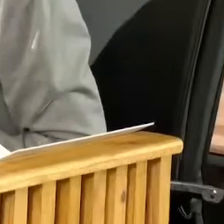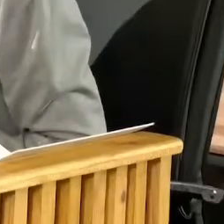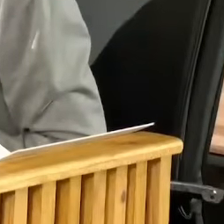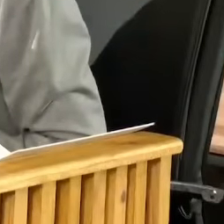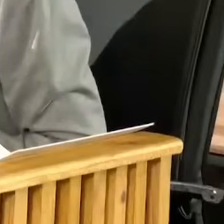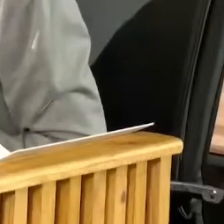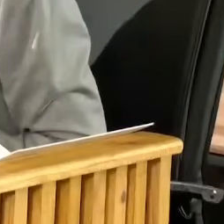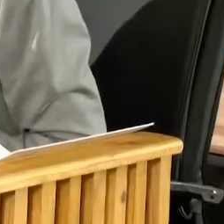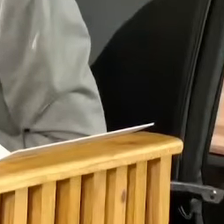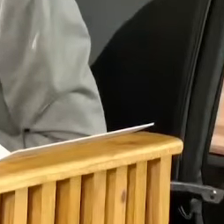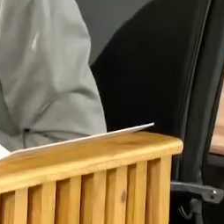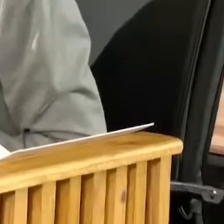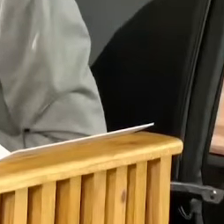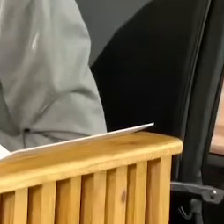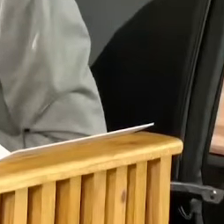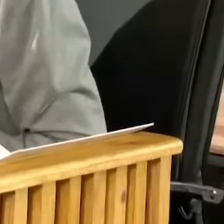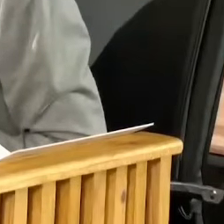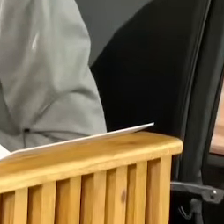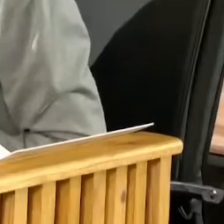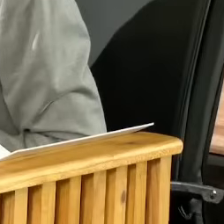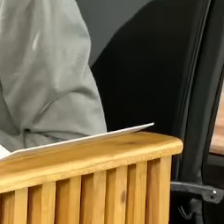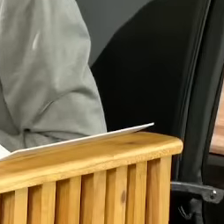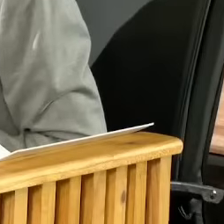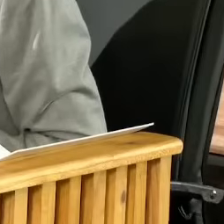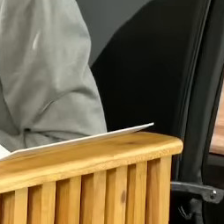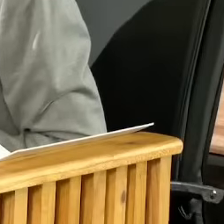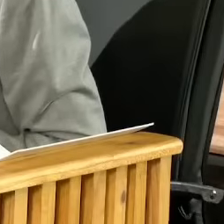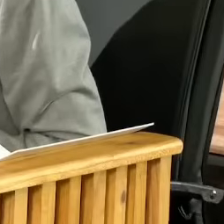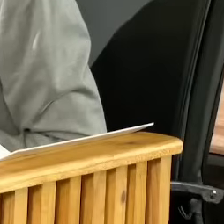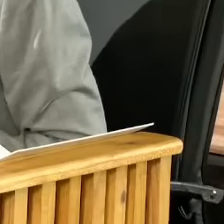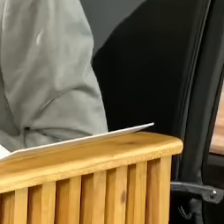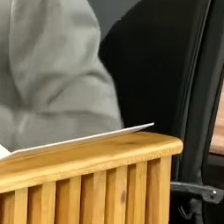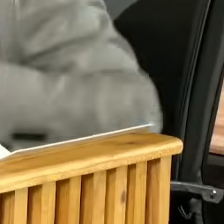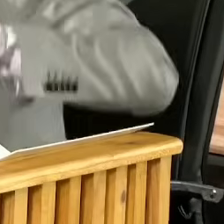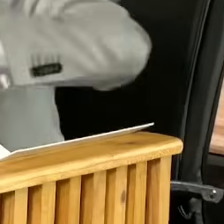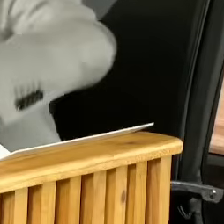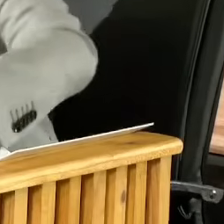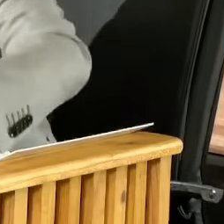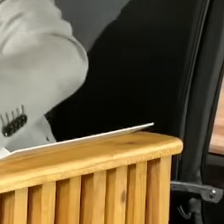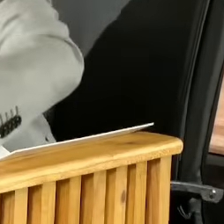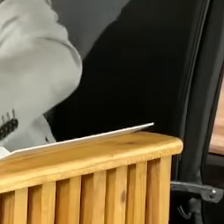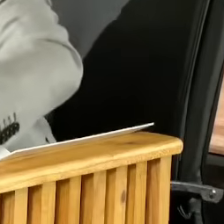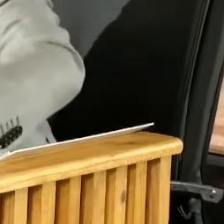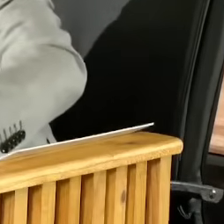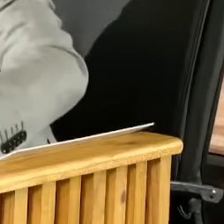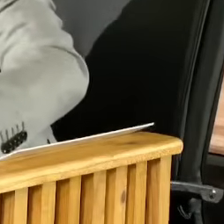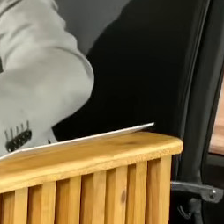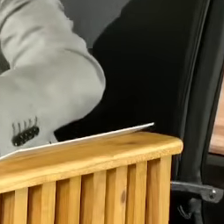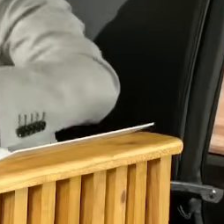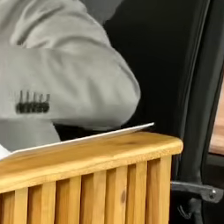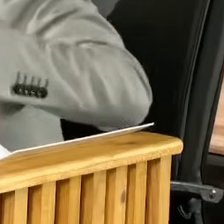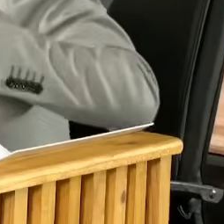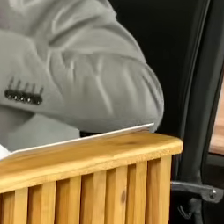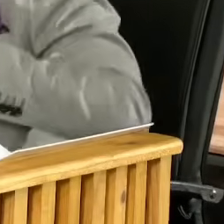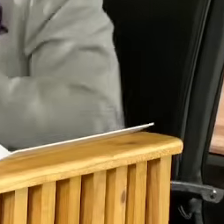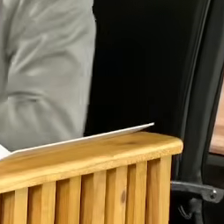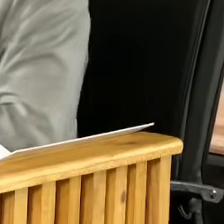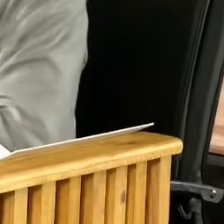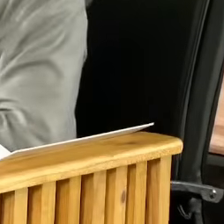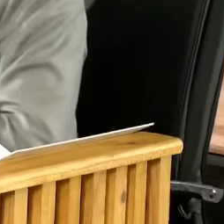truth, the whole truth, nothing but the truth? If so, say, I